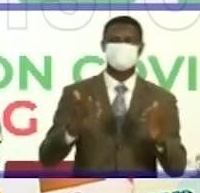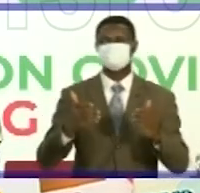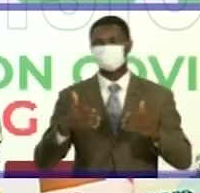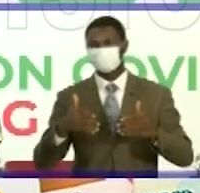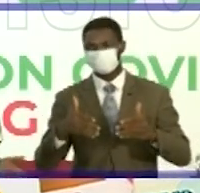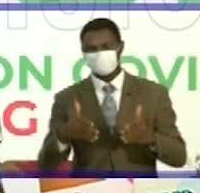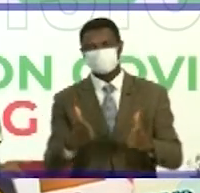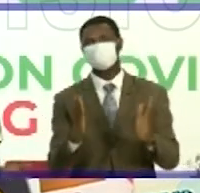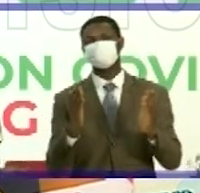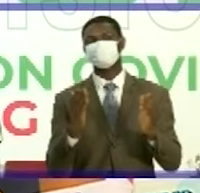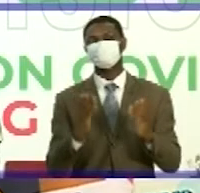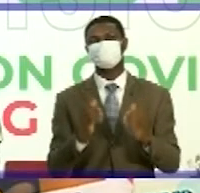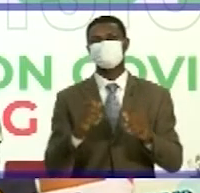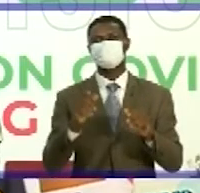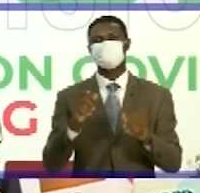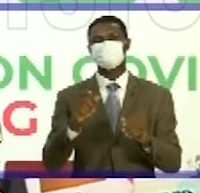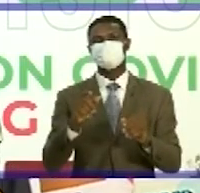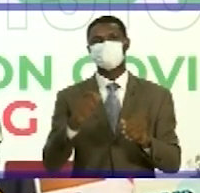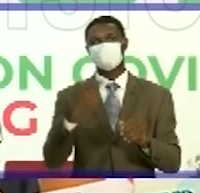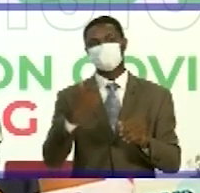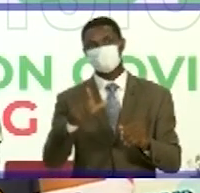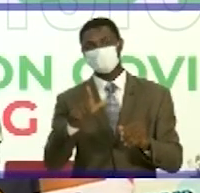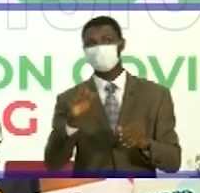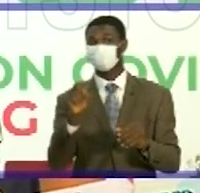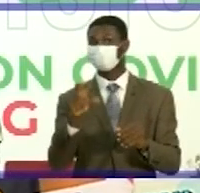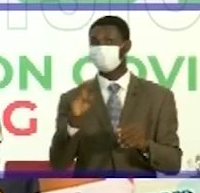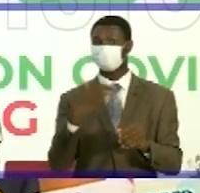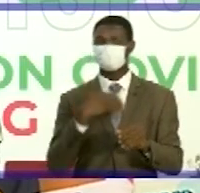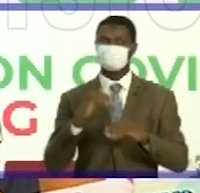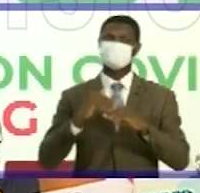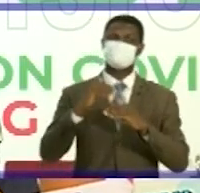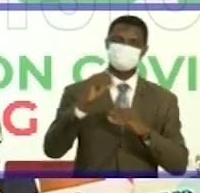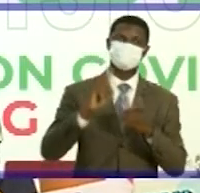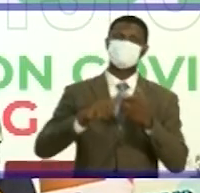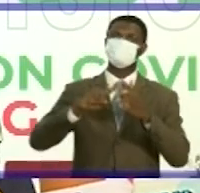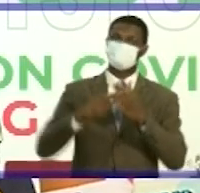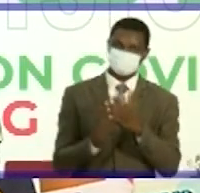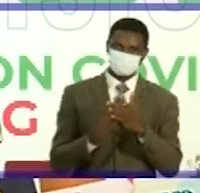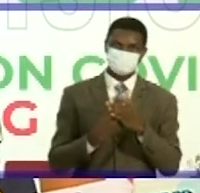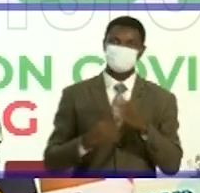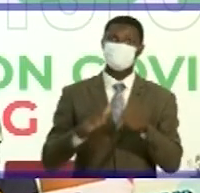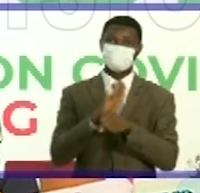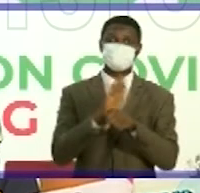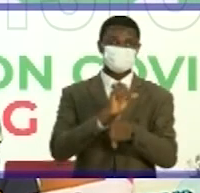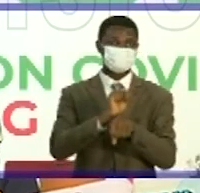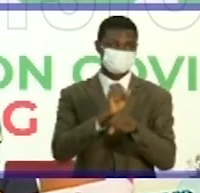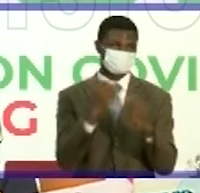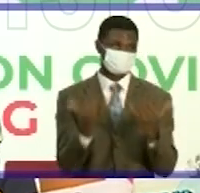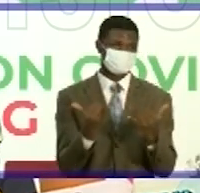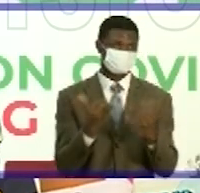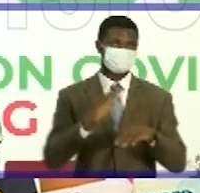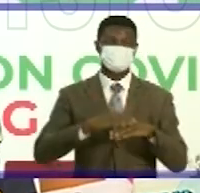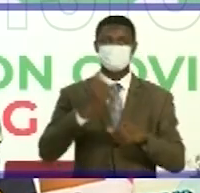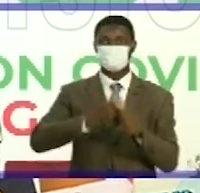We've allowed 11, 12 and above now to start coming to work on a daily basis.